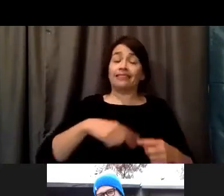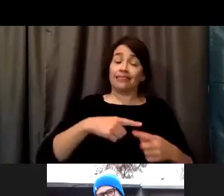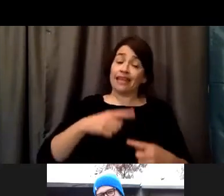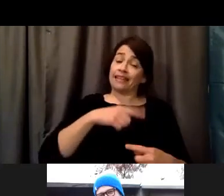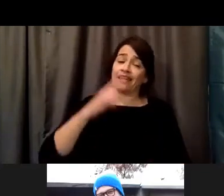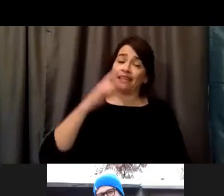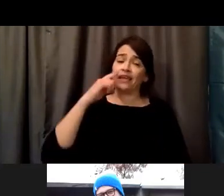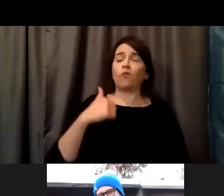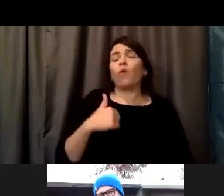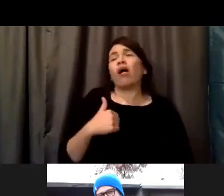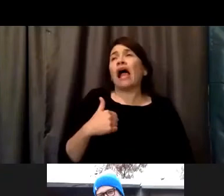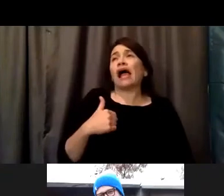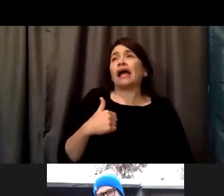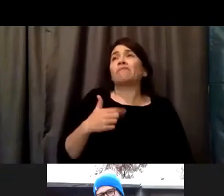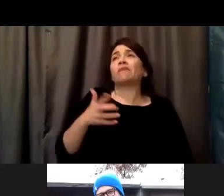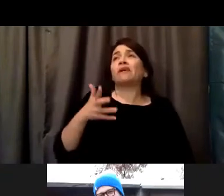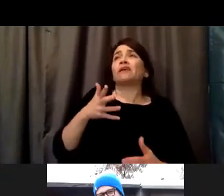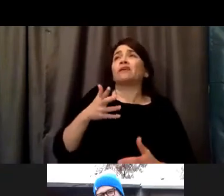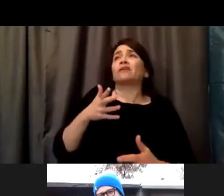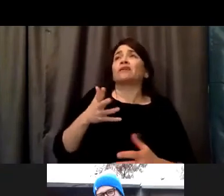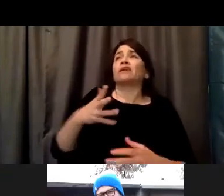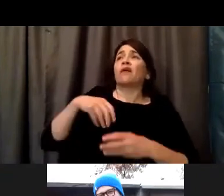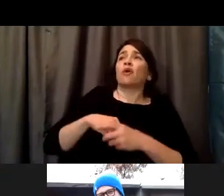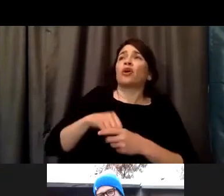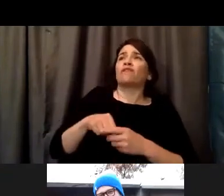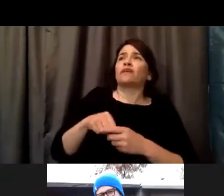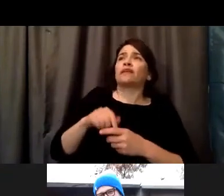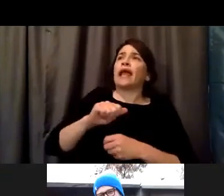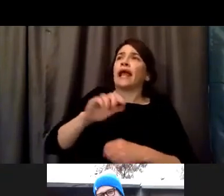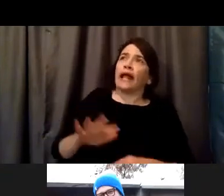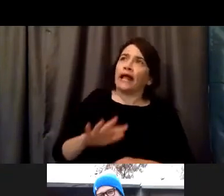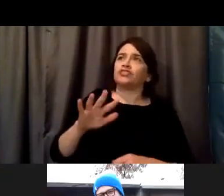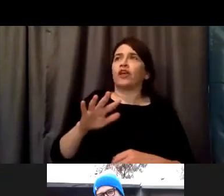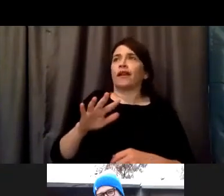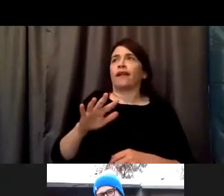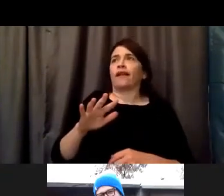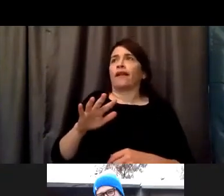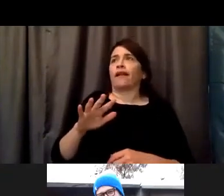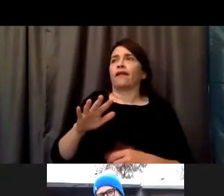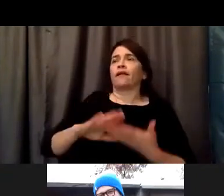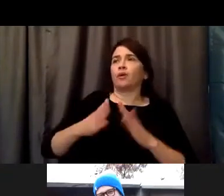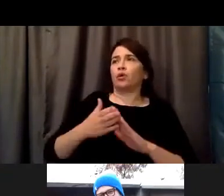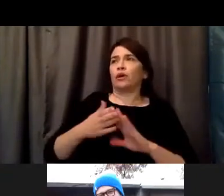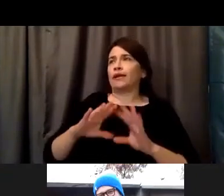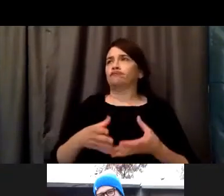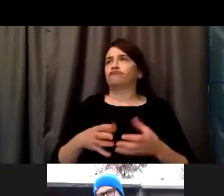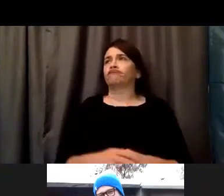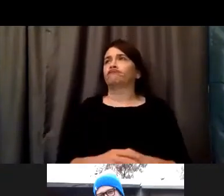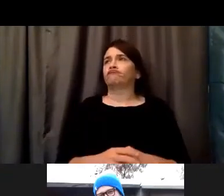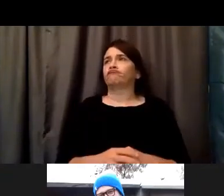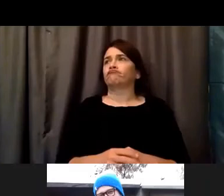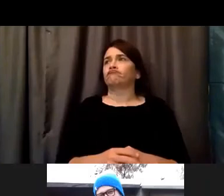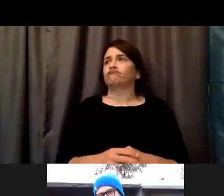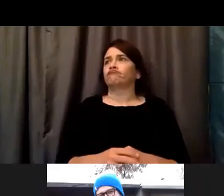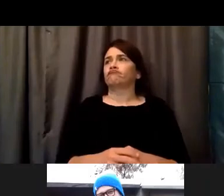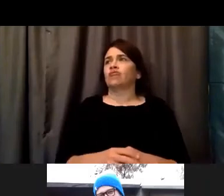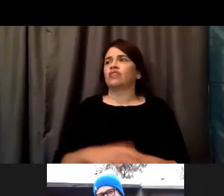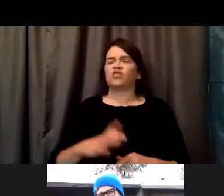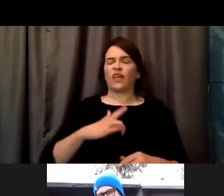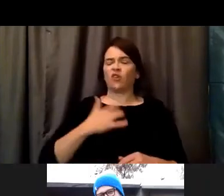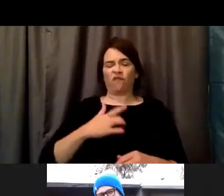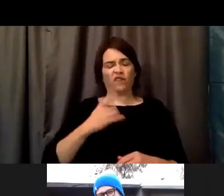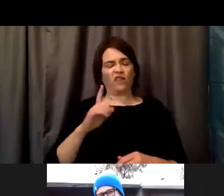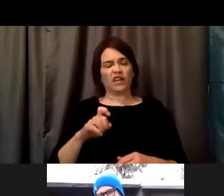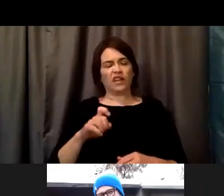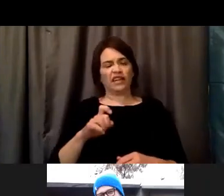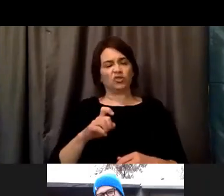then there's no encouragement, there's no motivation, or there's no inspiration to promote who they are. Because why